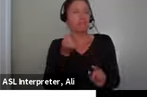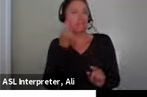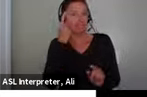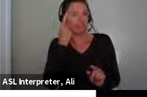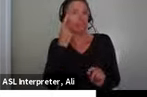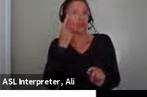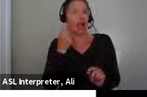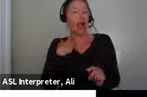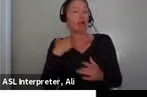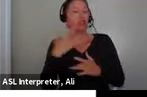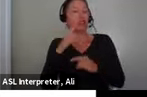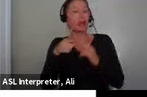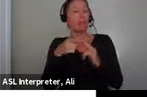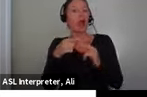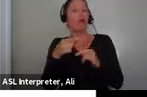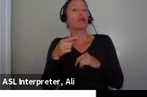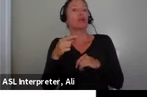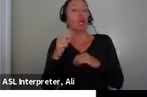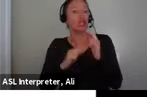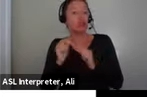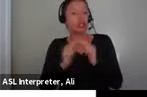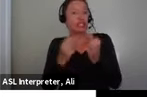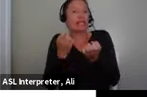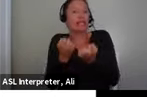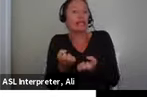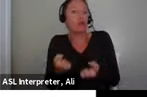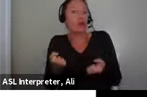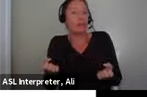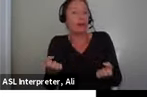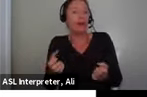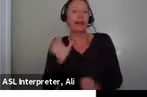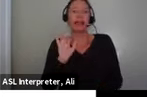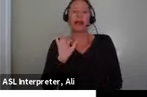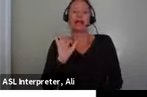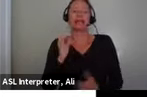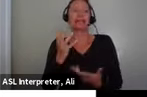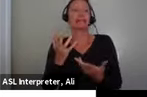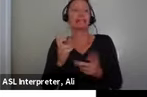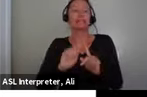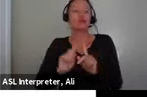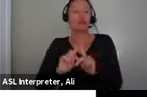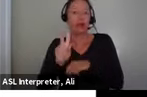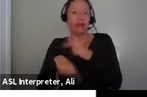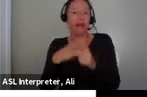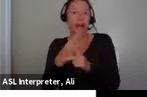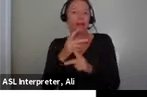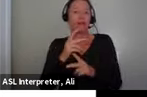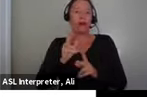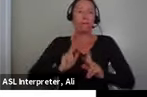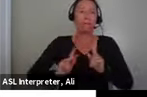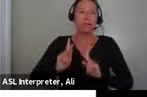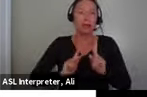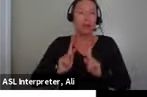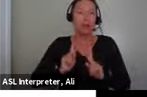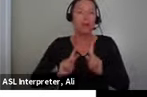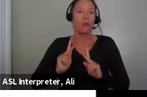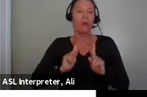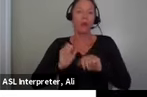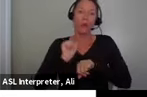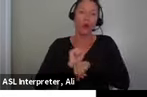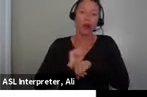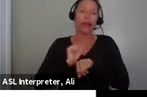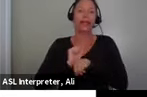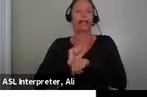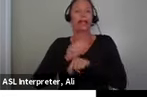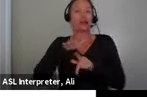construction equipment and other kinds of construction people on that site